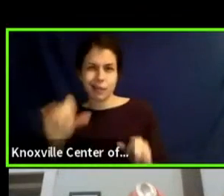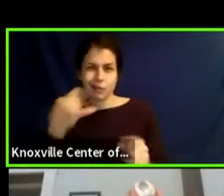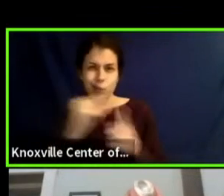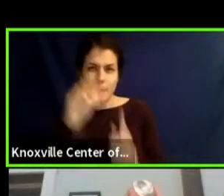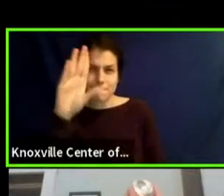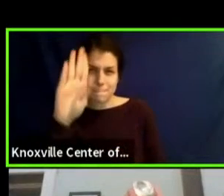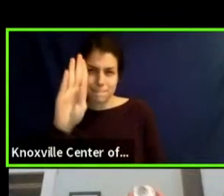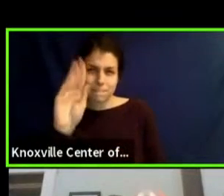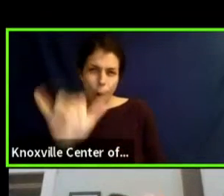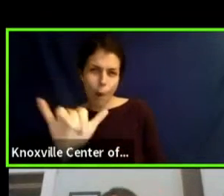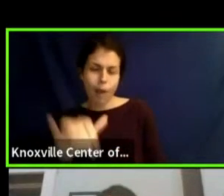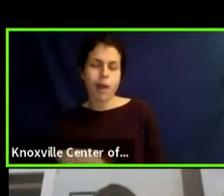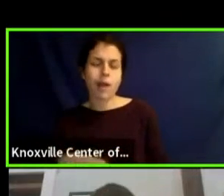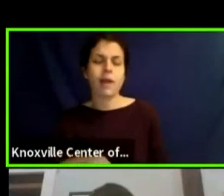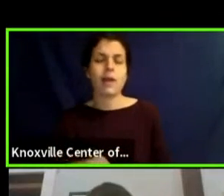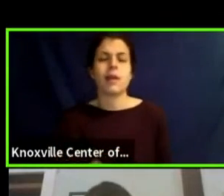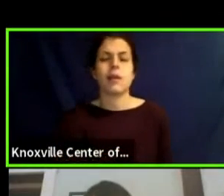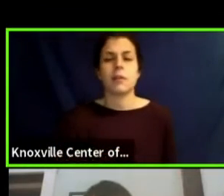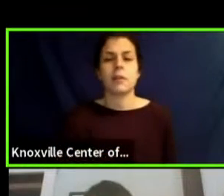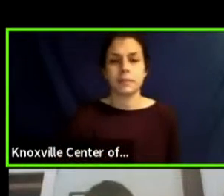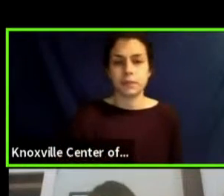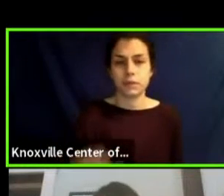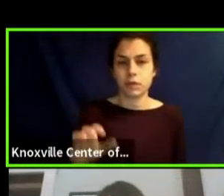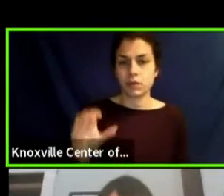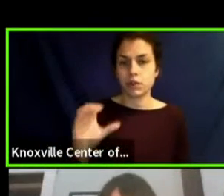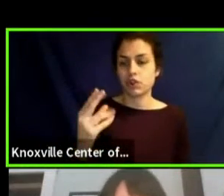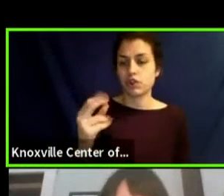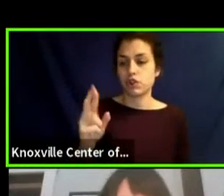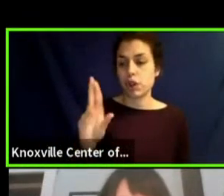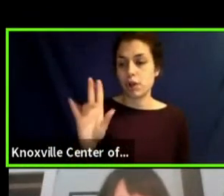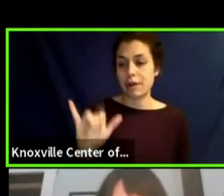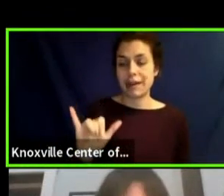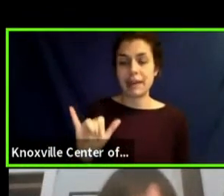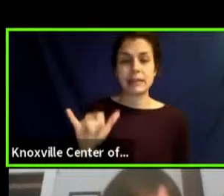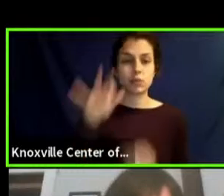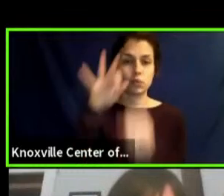Sorry. All right, this is Charity Menifee, roll call vote for,